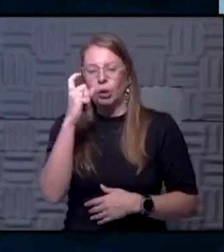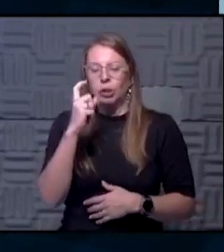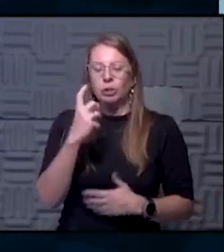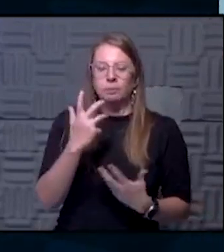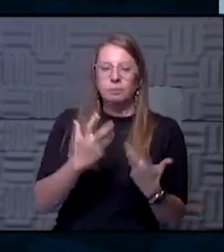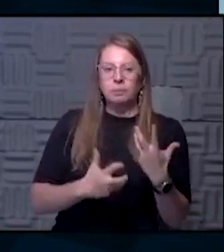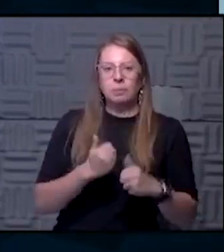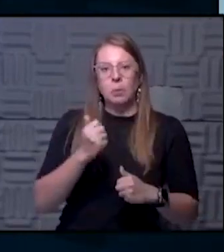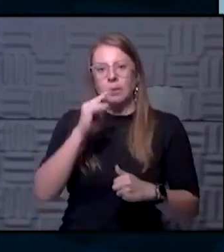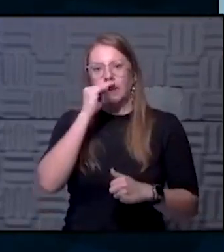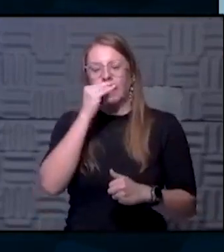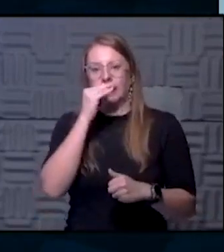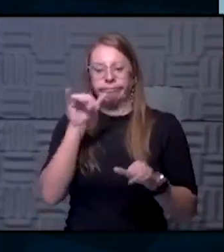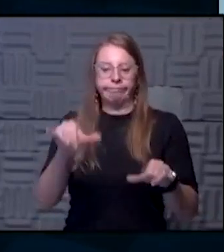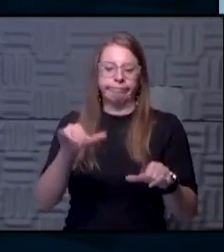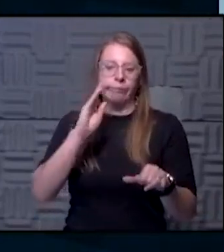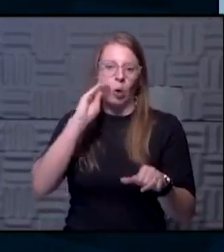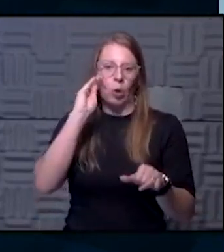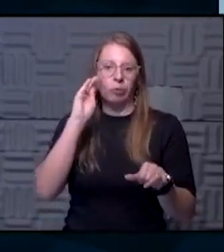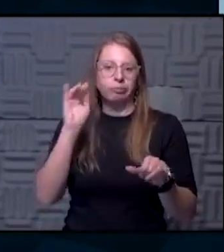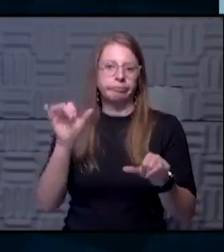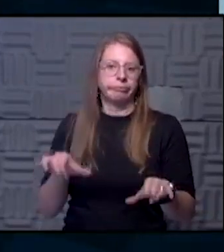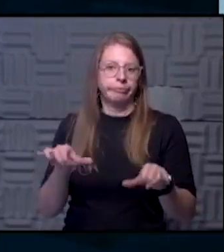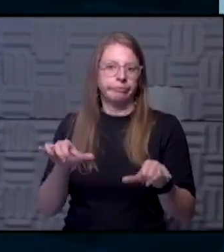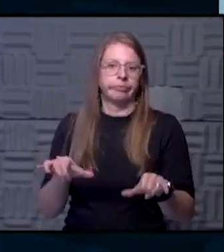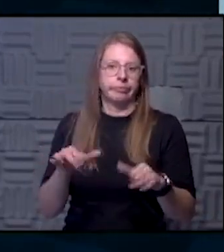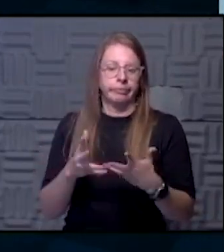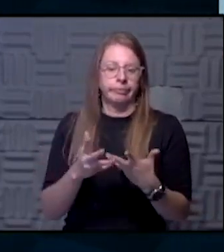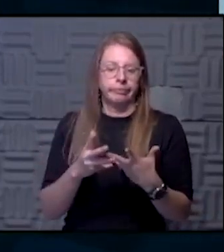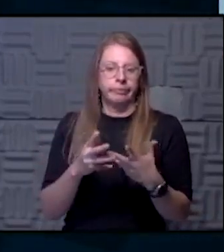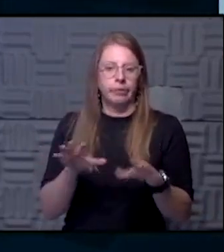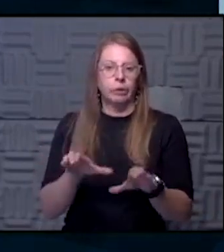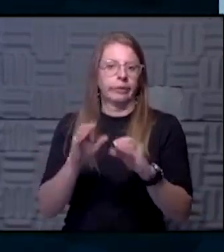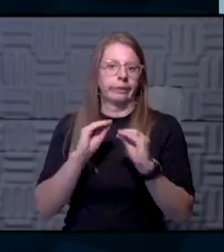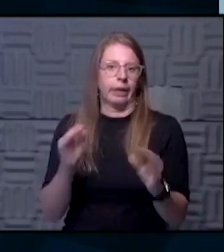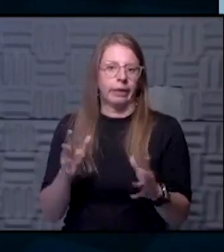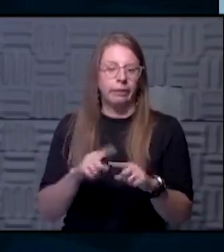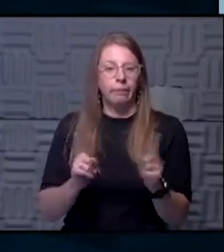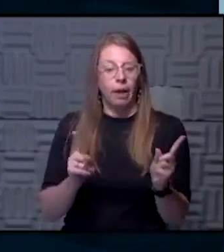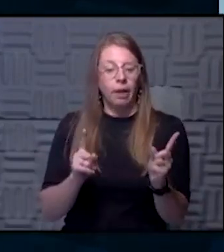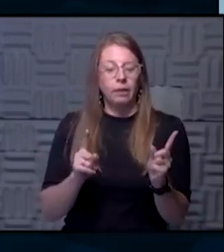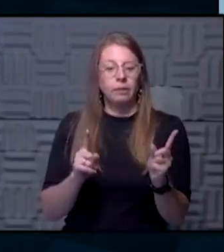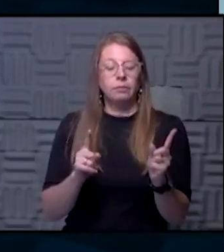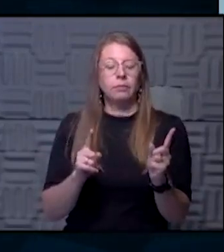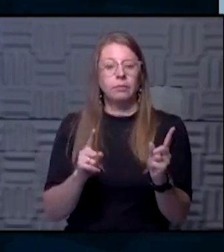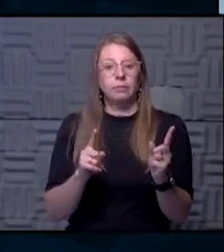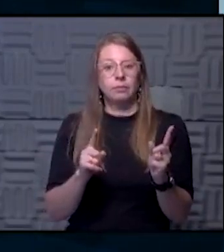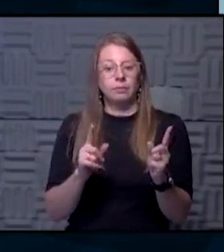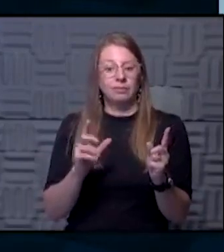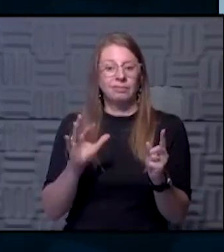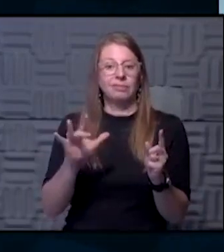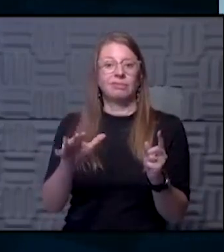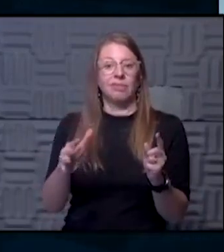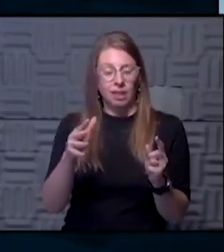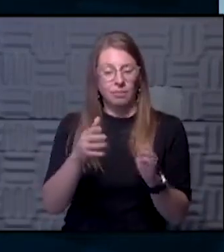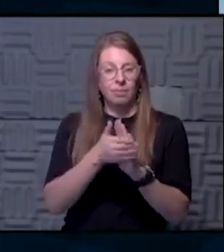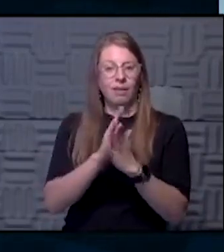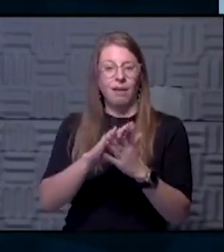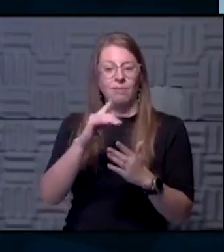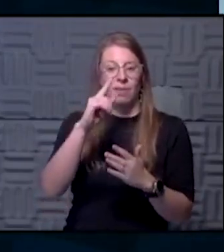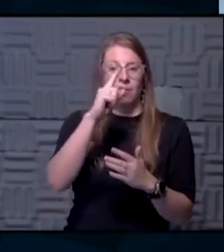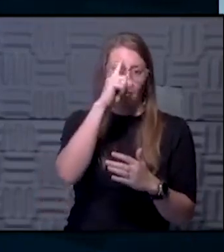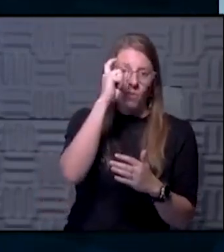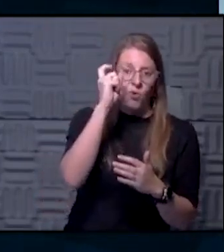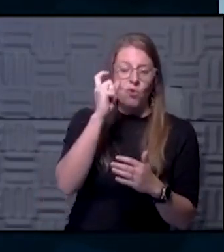most kids were at home not doing anything, but then as this has trended on through later in the summer, early